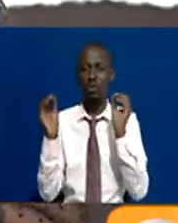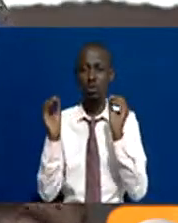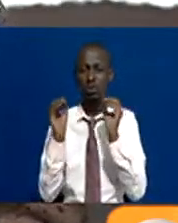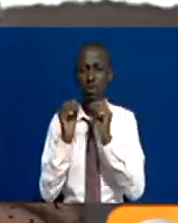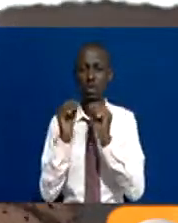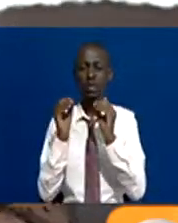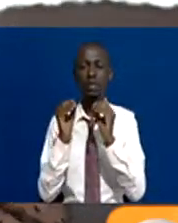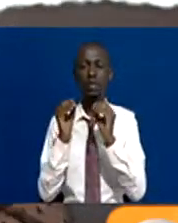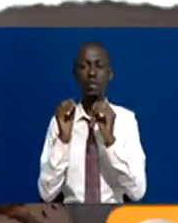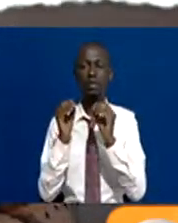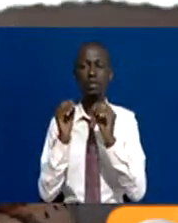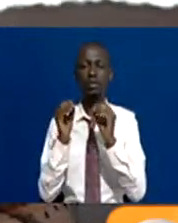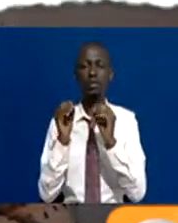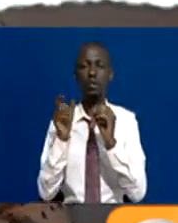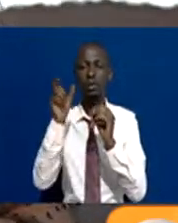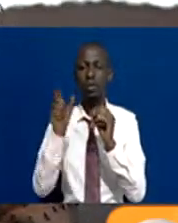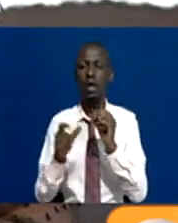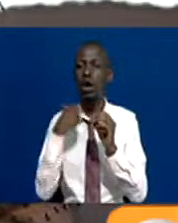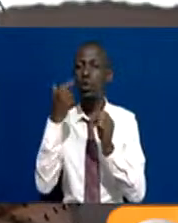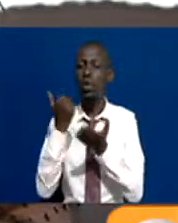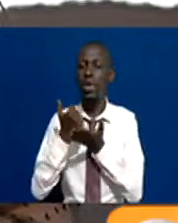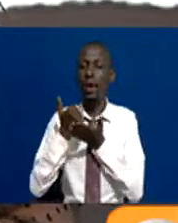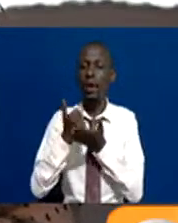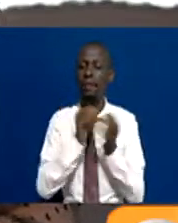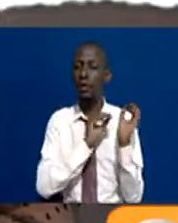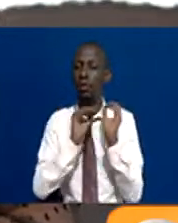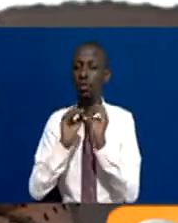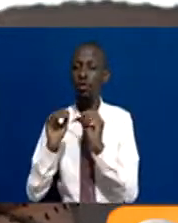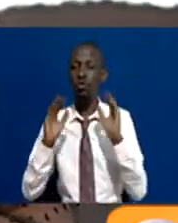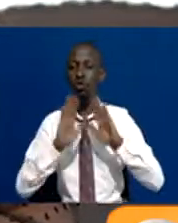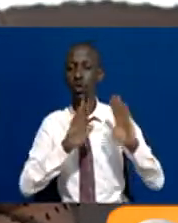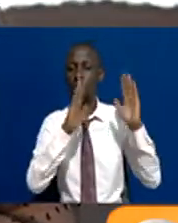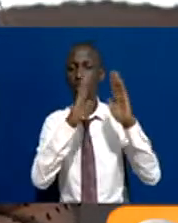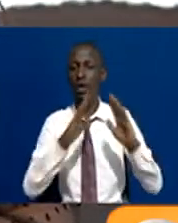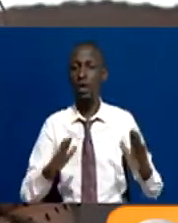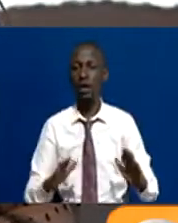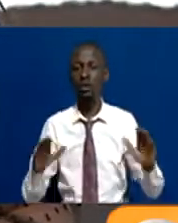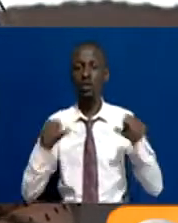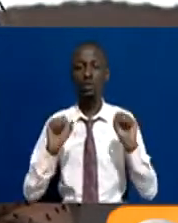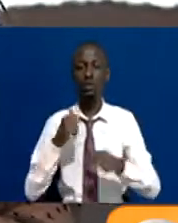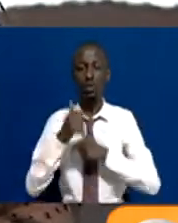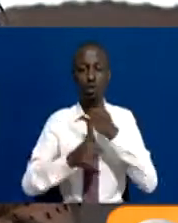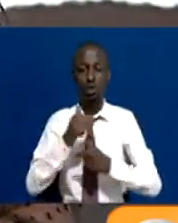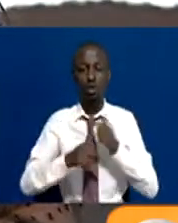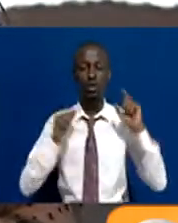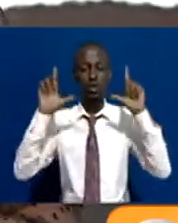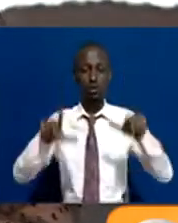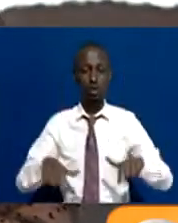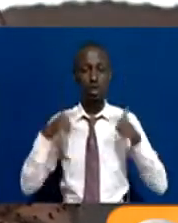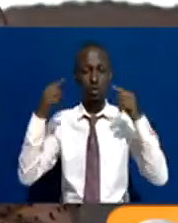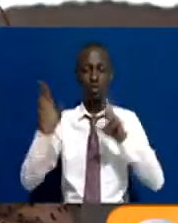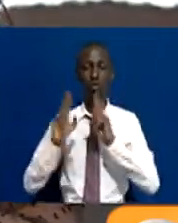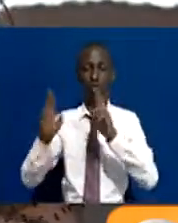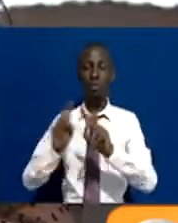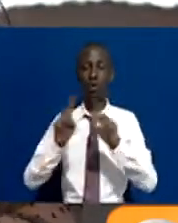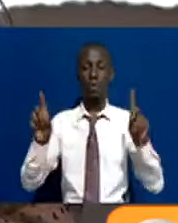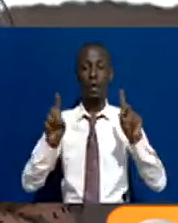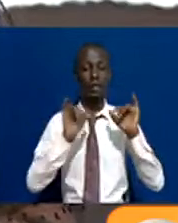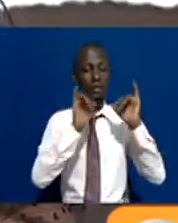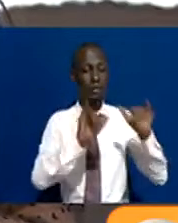plan an exit strategy. That is really critical to your survival. Because reporting while you're still in the same